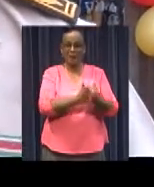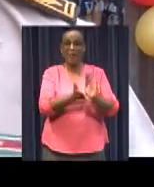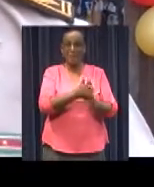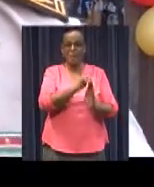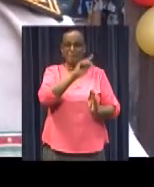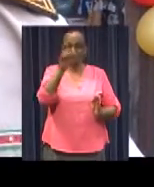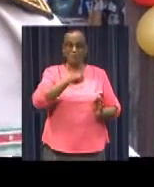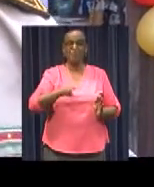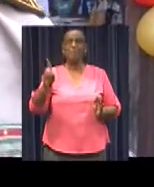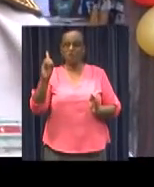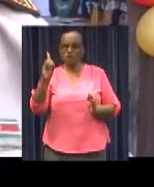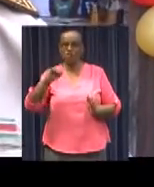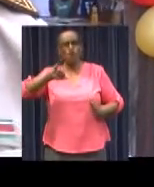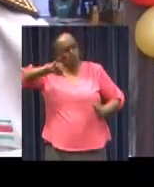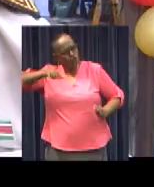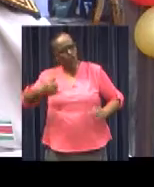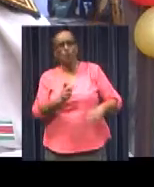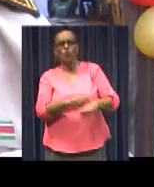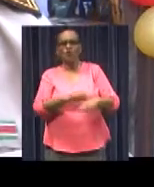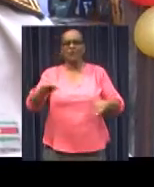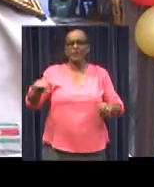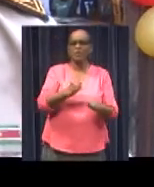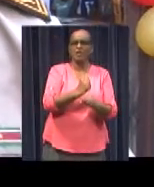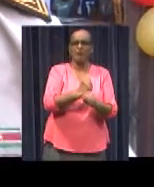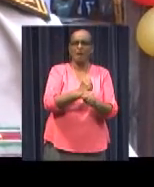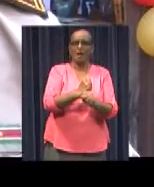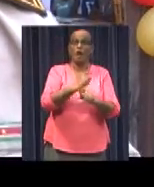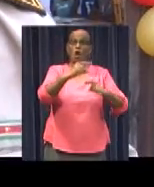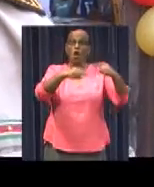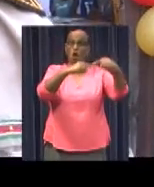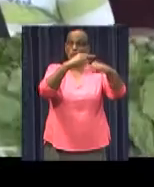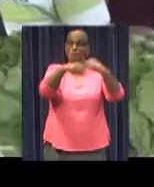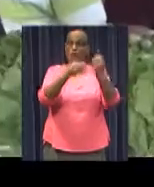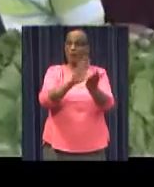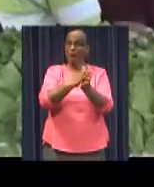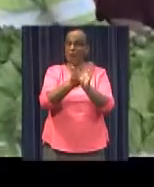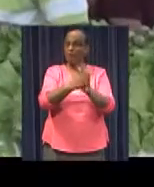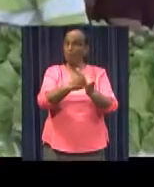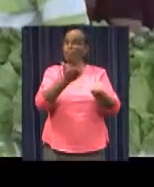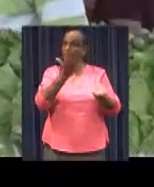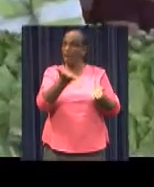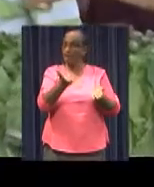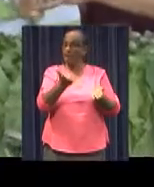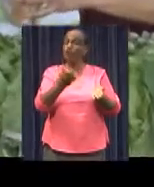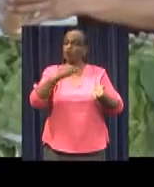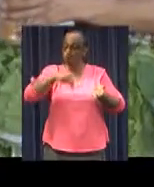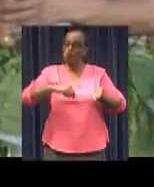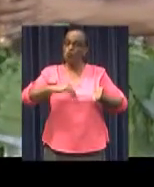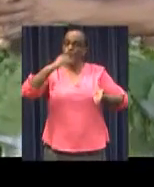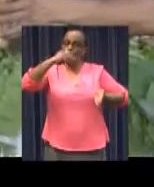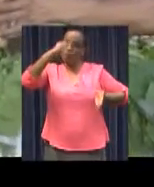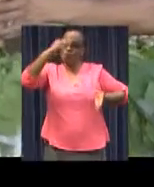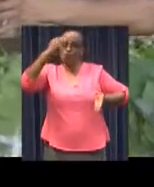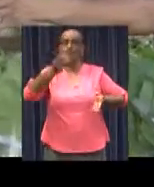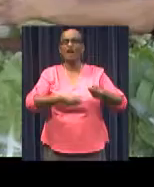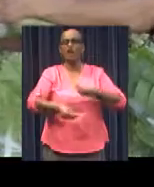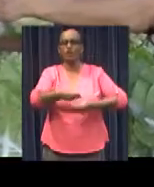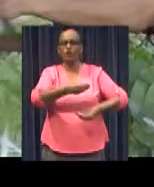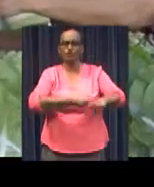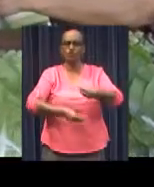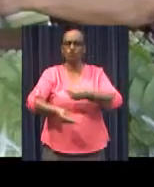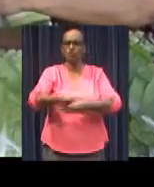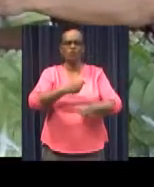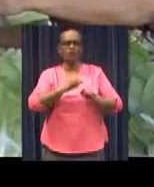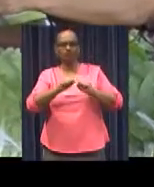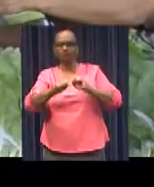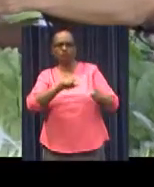the South Market is experiencing new times with this development. The developments in the market sector are